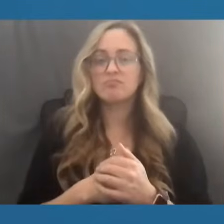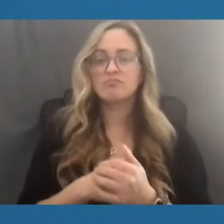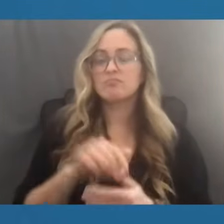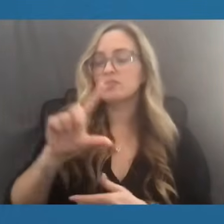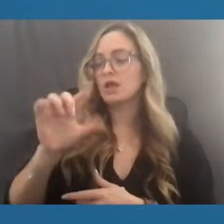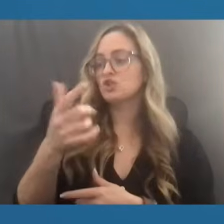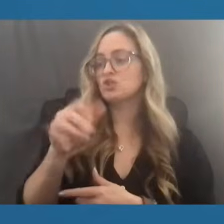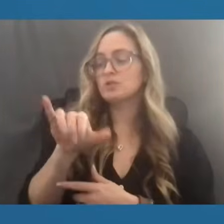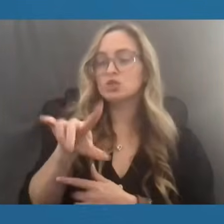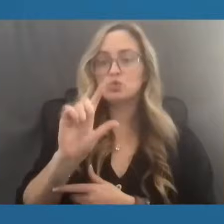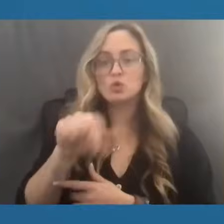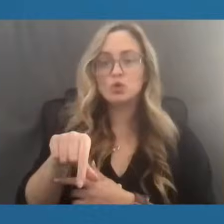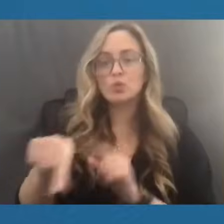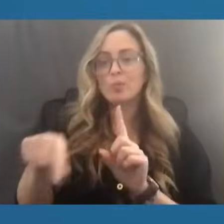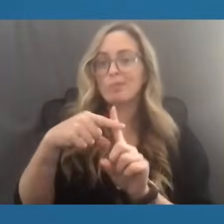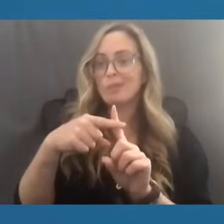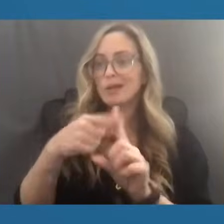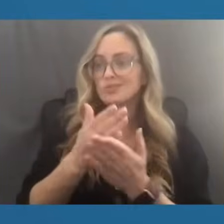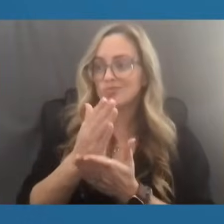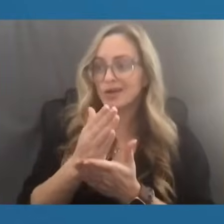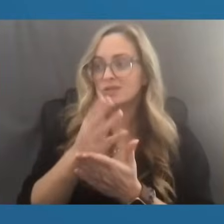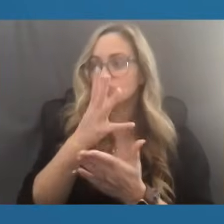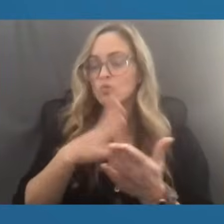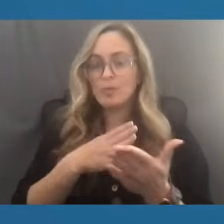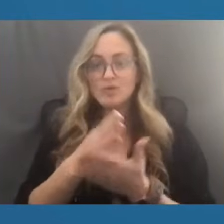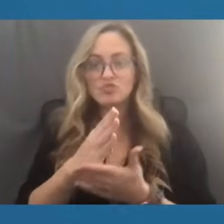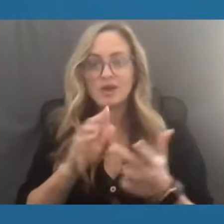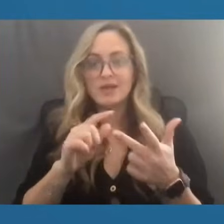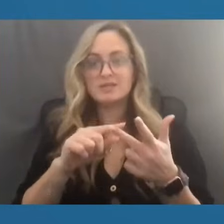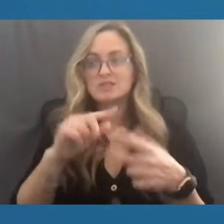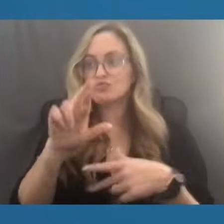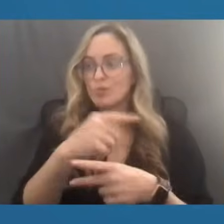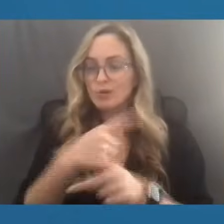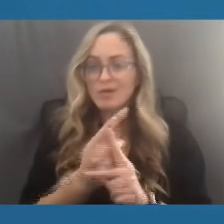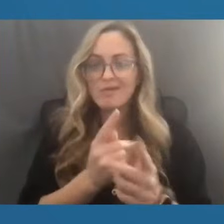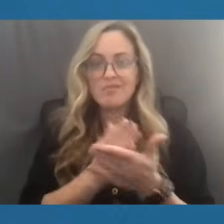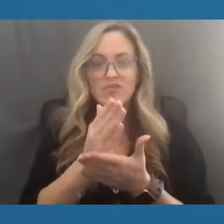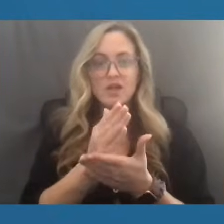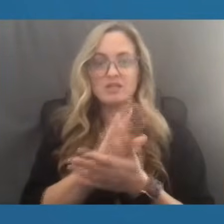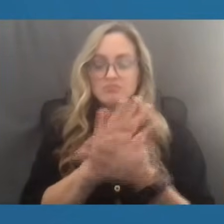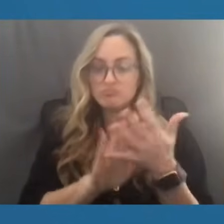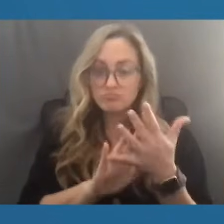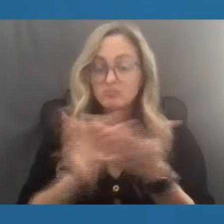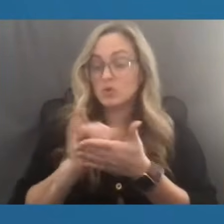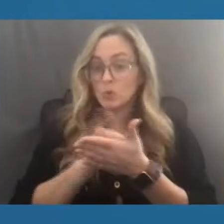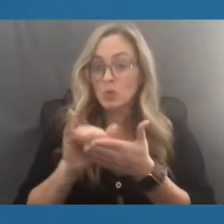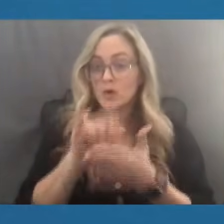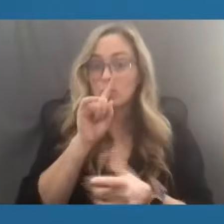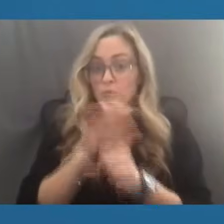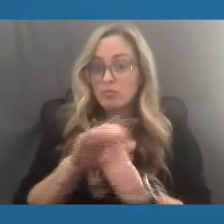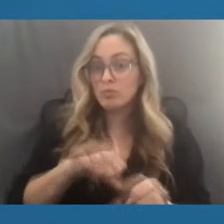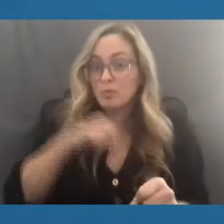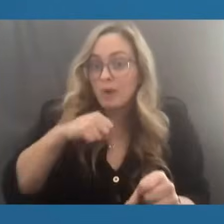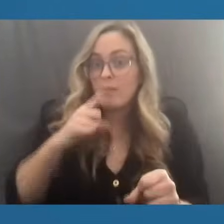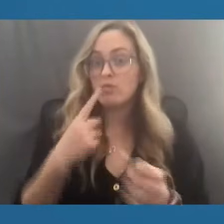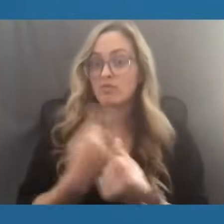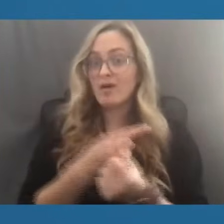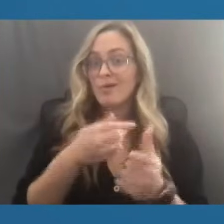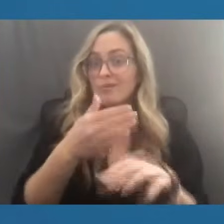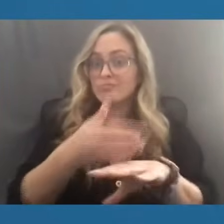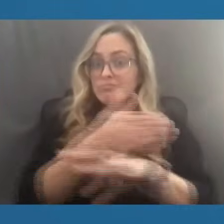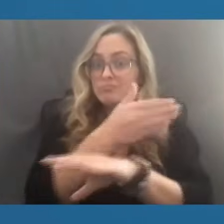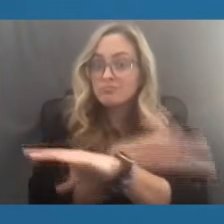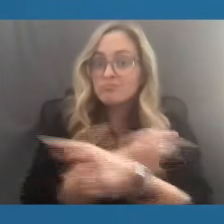LGBTQ plus rights, women's rights, reproductive rights. We've always, especially in the state of New York, proud of our progressive beliefs in